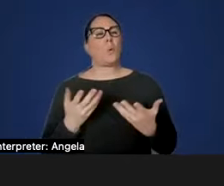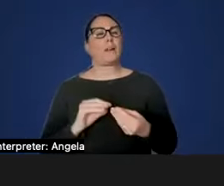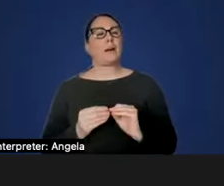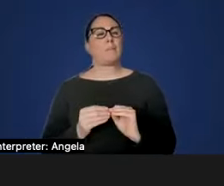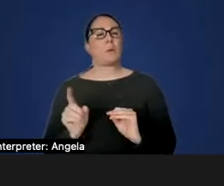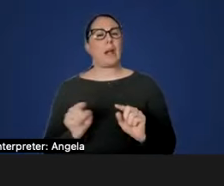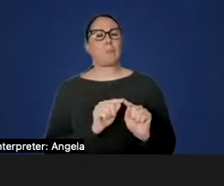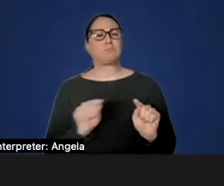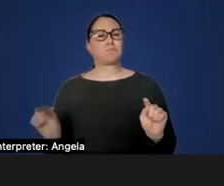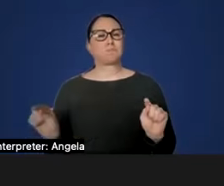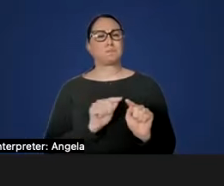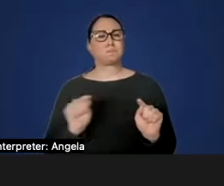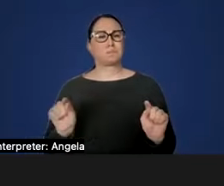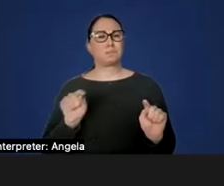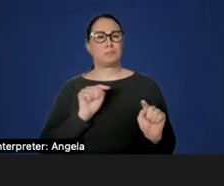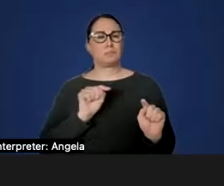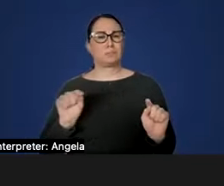be?